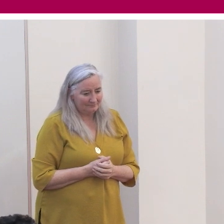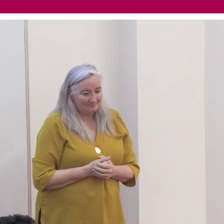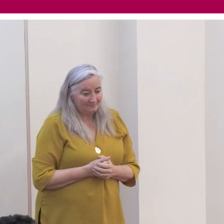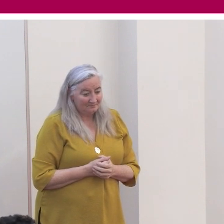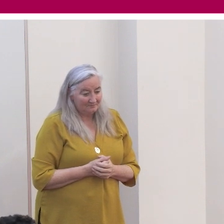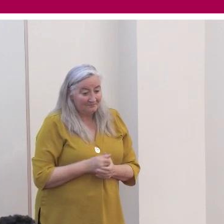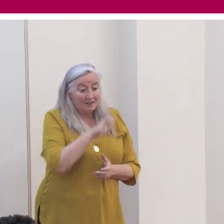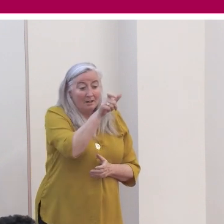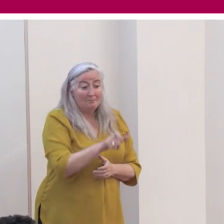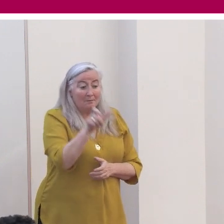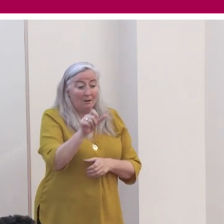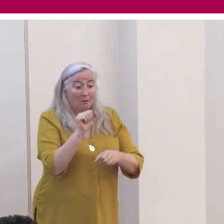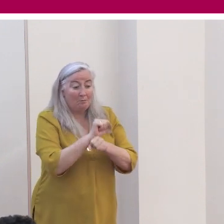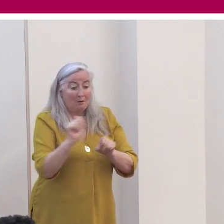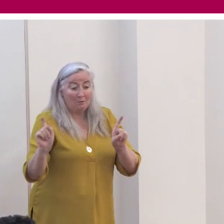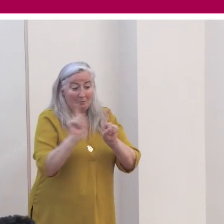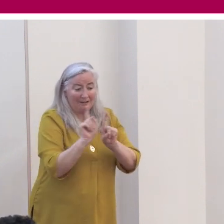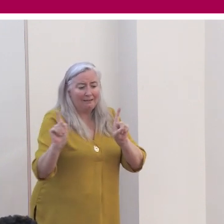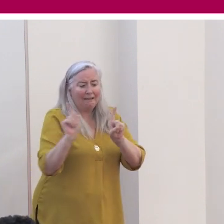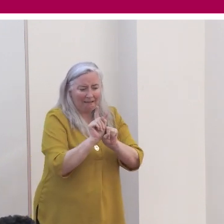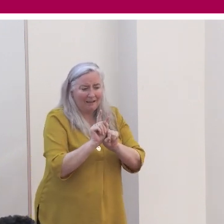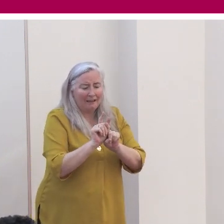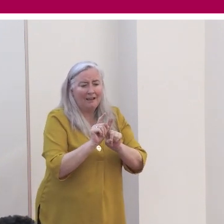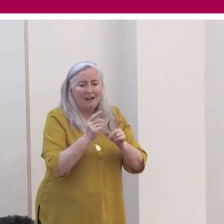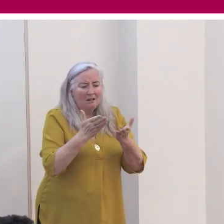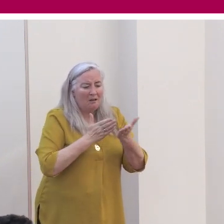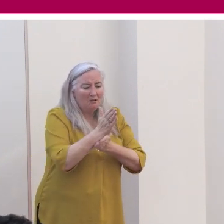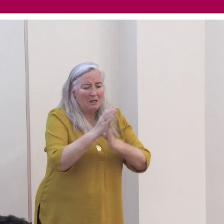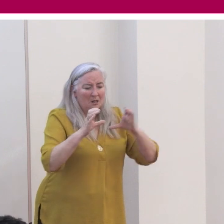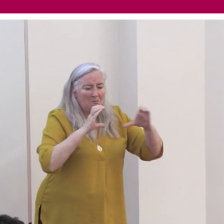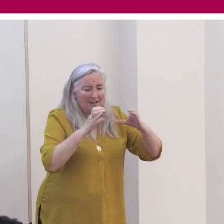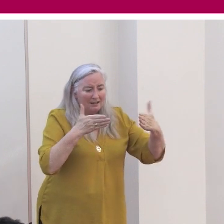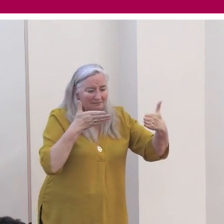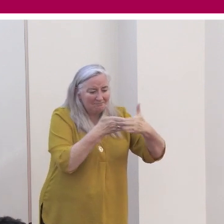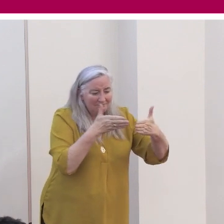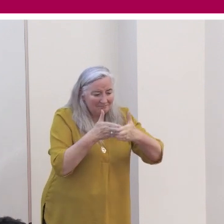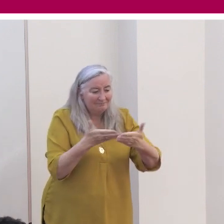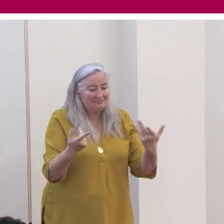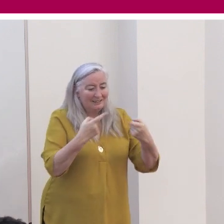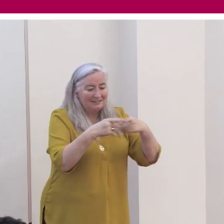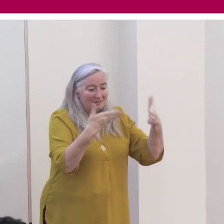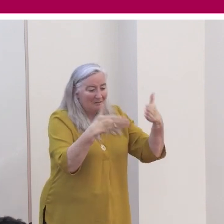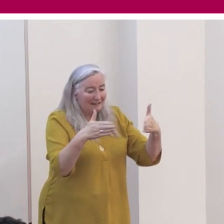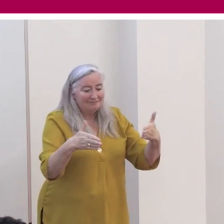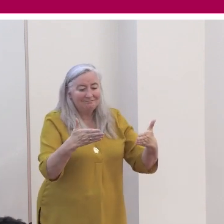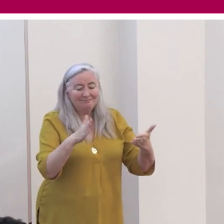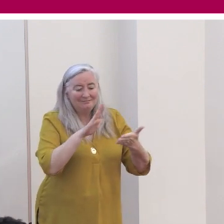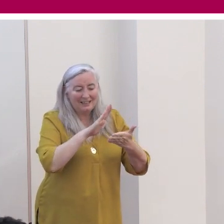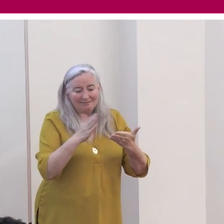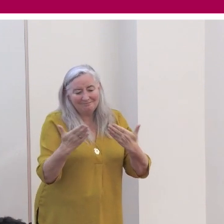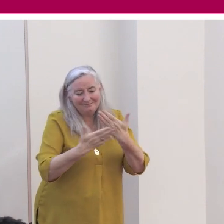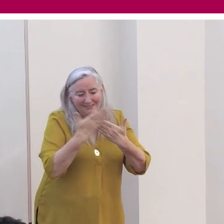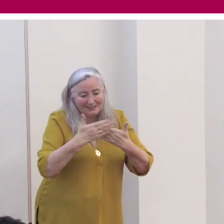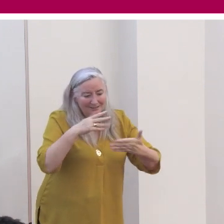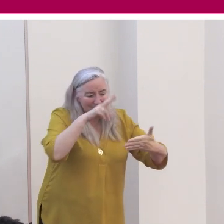legal jargon as possible and make sure to communicate in a way that's easier to understand and easy to understand for that